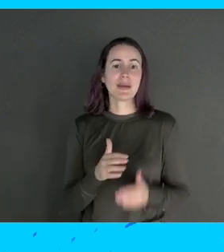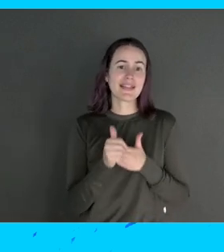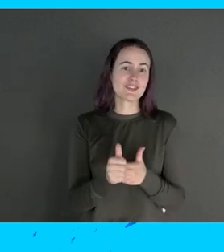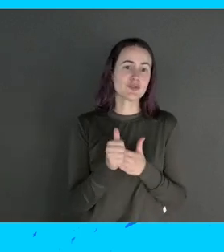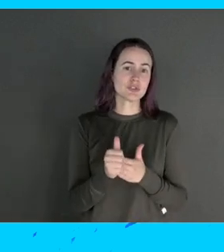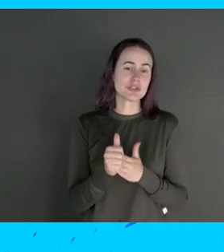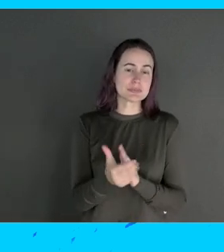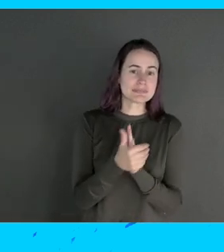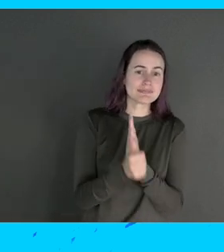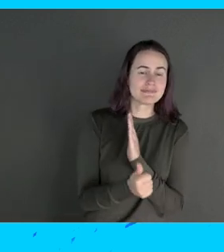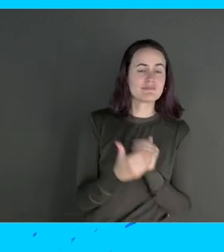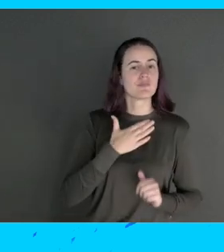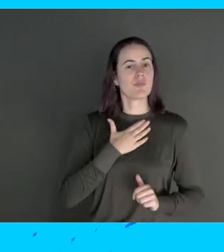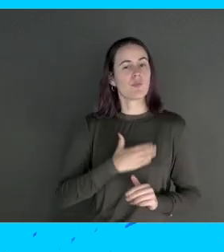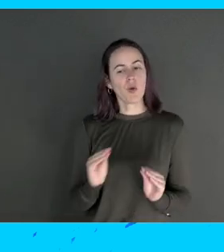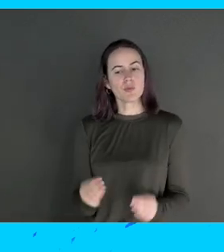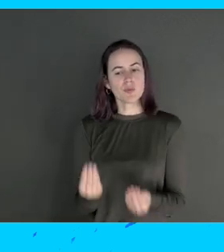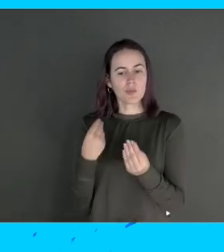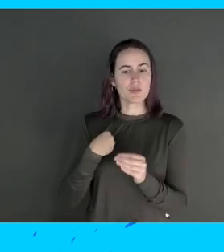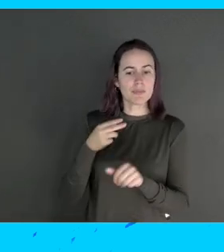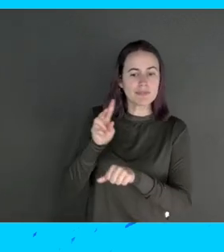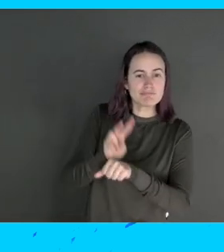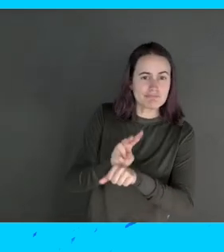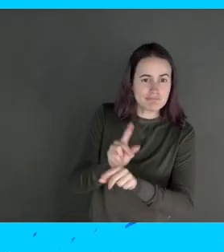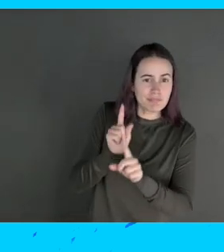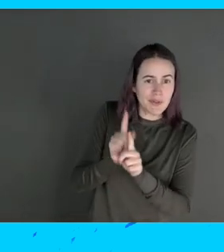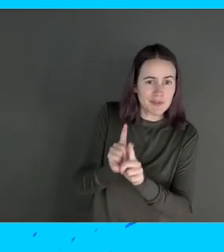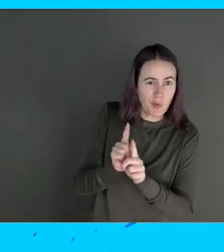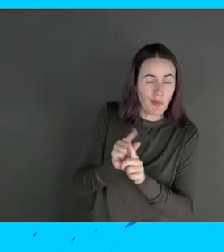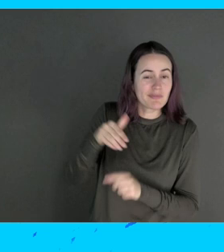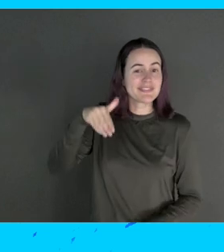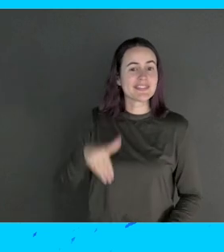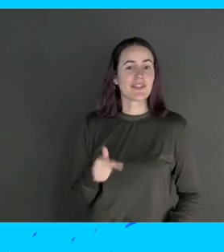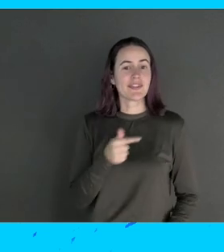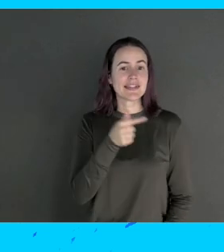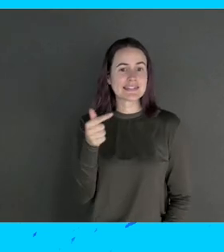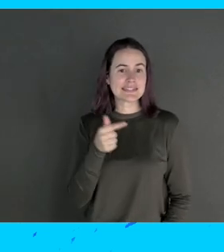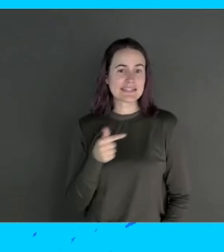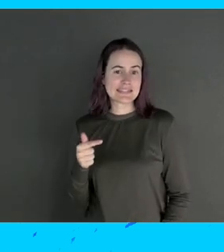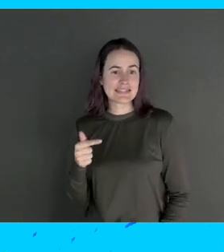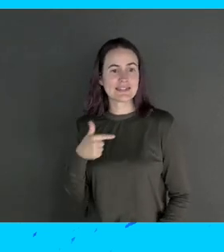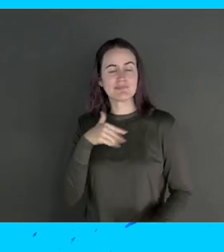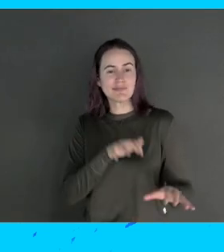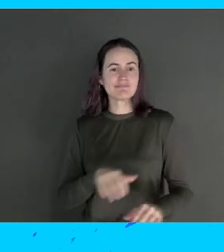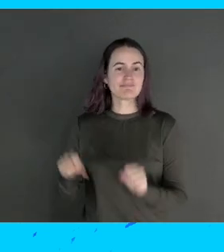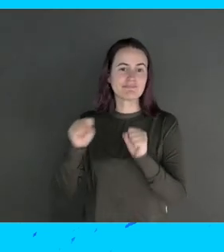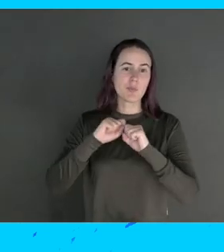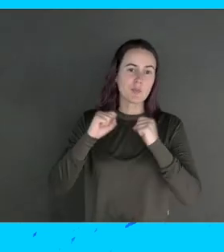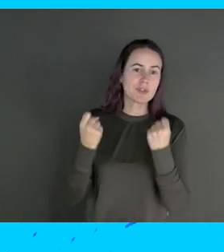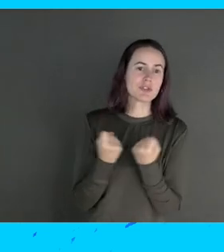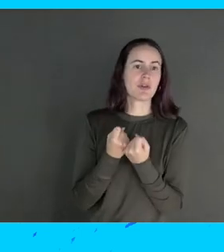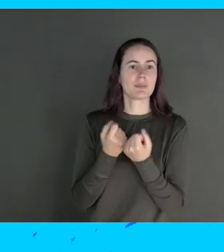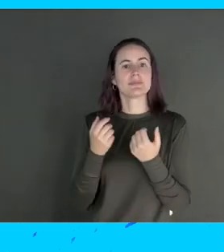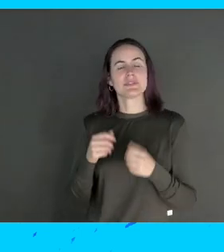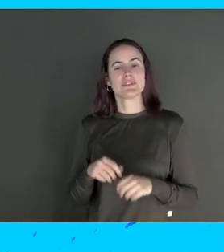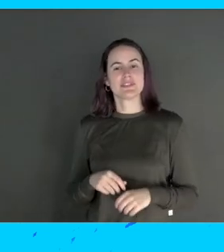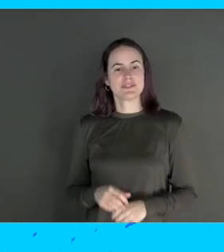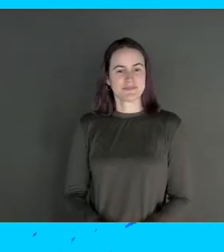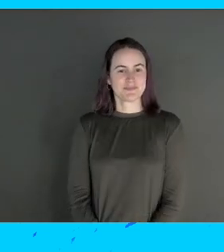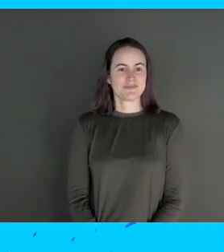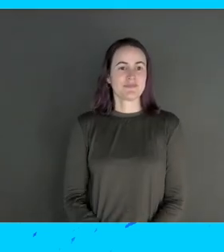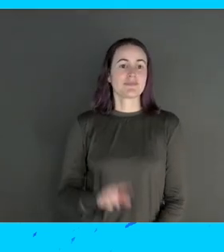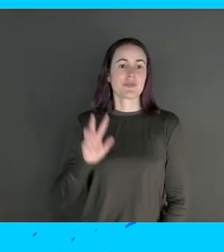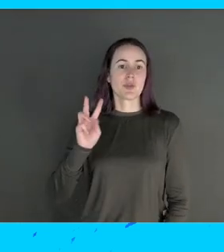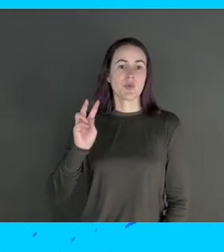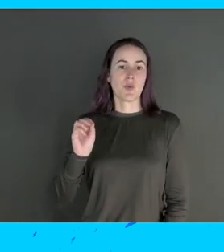mentor and started traveling to southern Tanzania to lead trainings at sexual health club events. In early 2021, I became